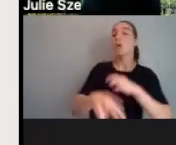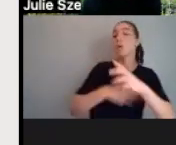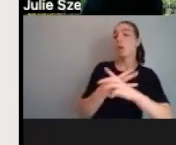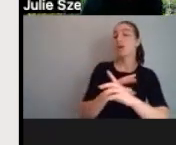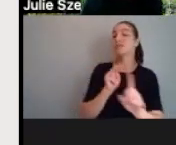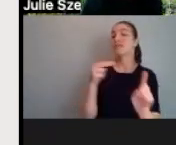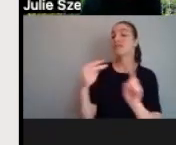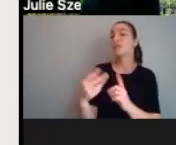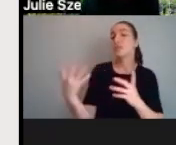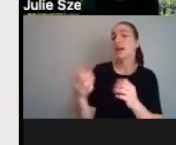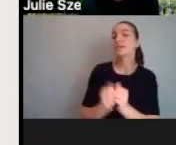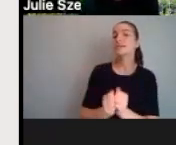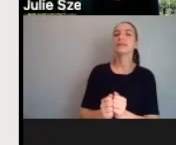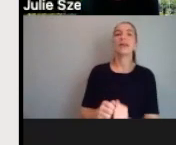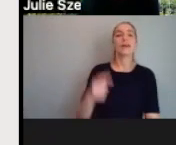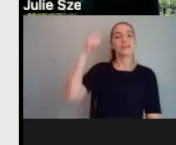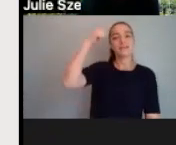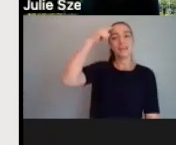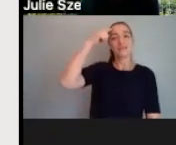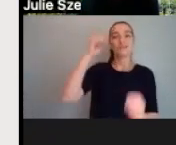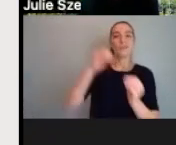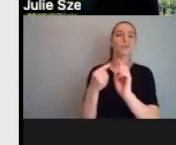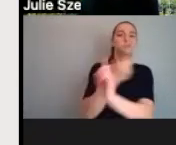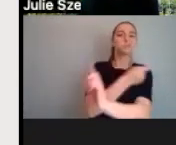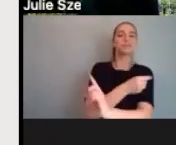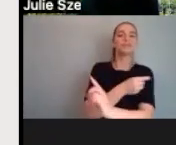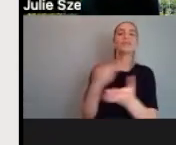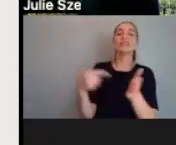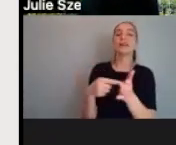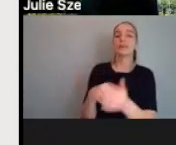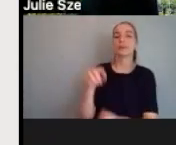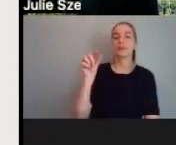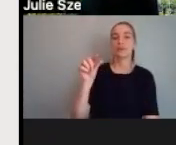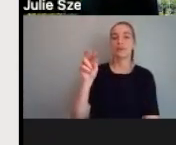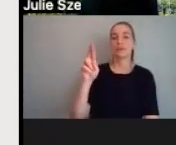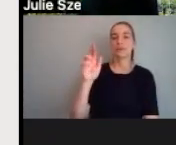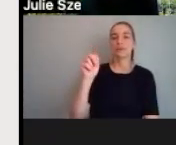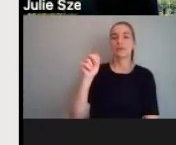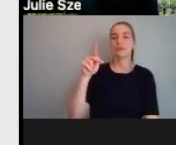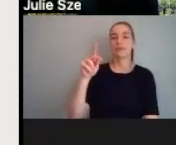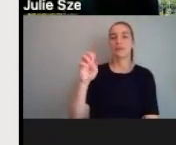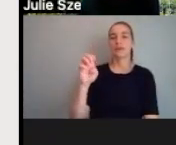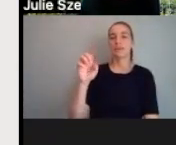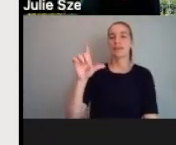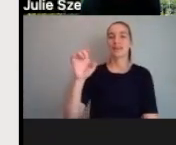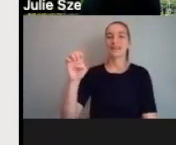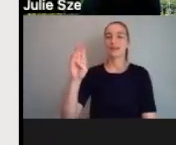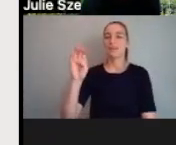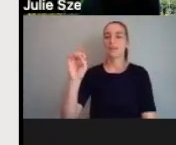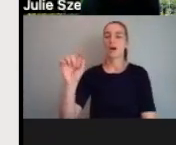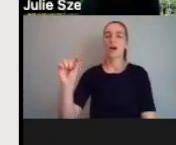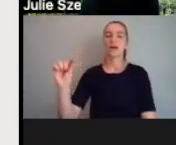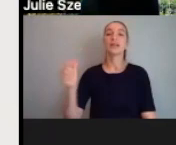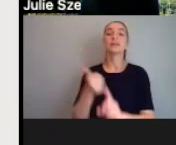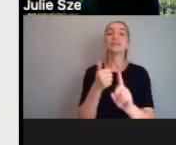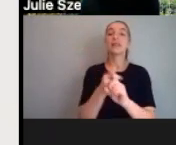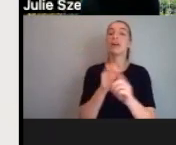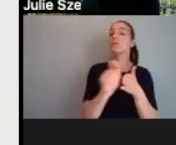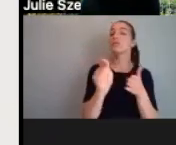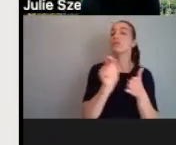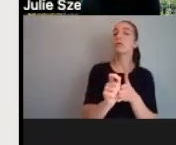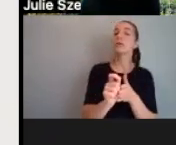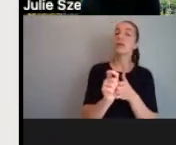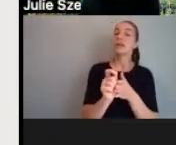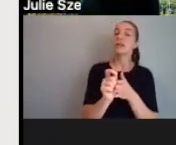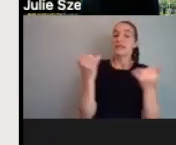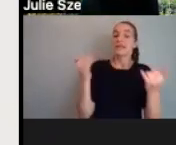prefigurative radical thinkers like Grape Sleeve Boggs, who wrote, um, that the genuine revolutionary task is to try to live now as we wanted